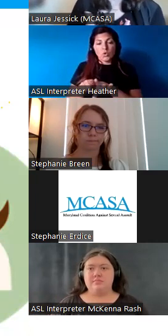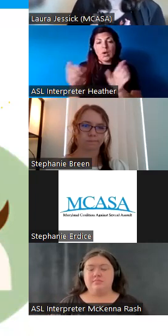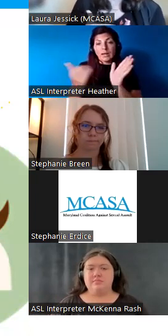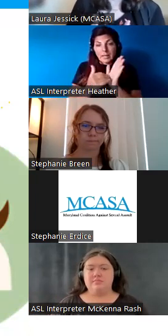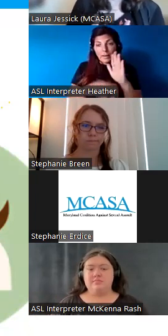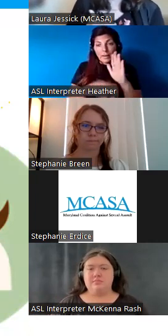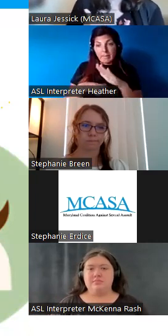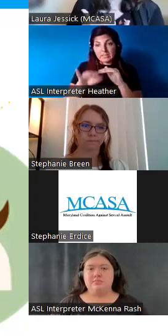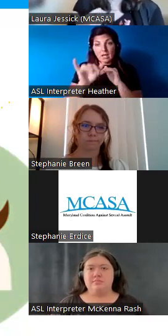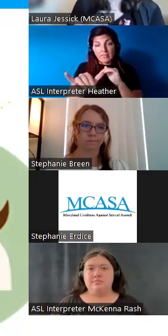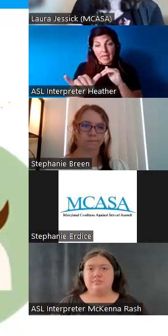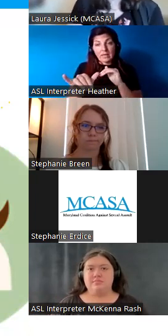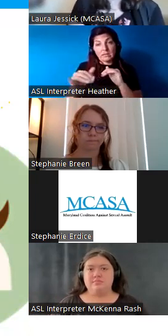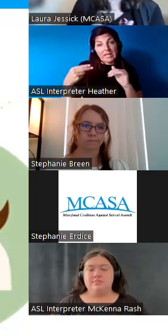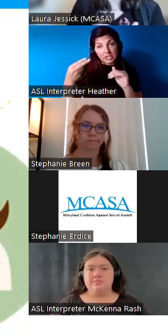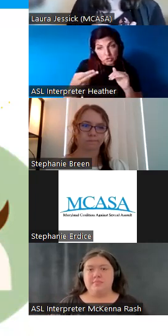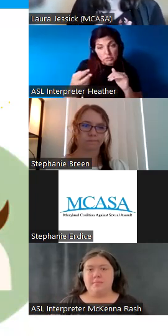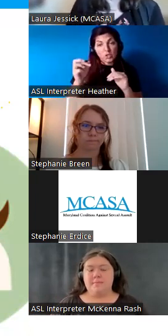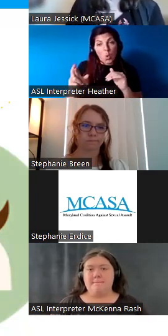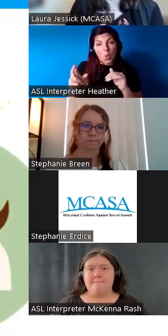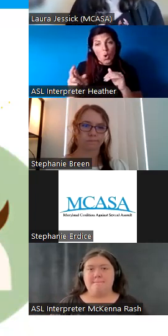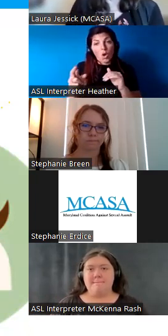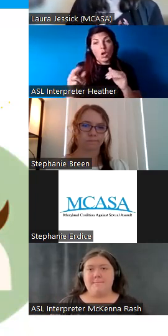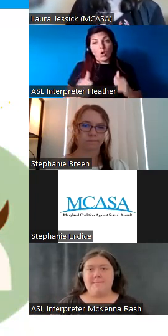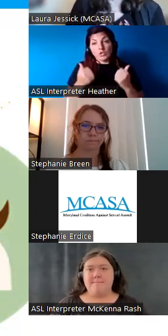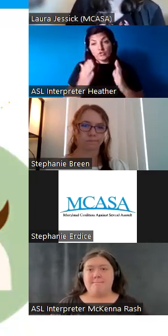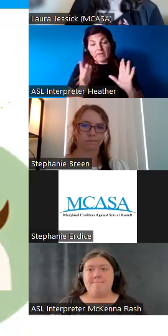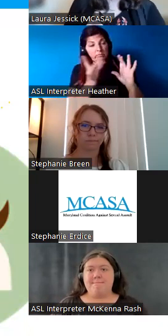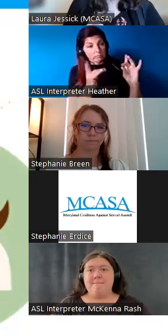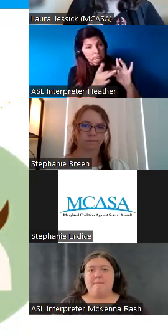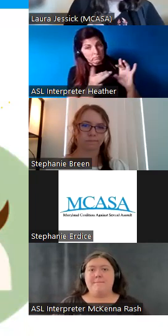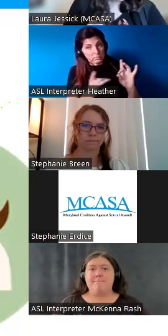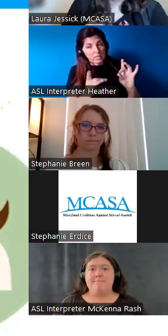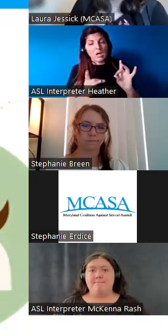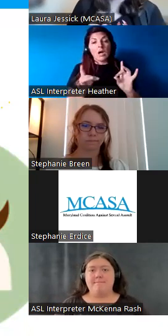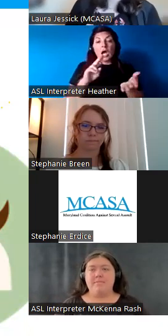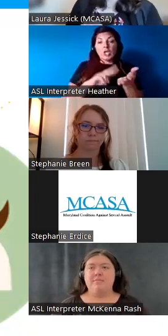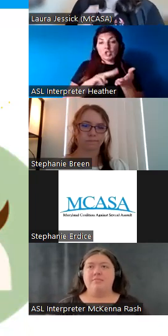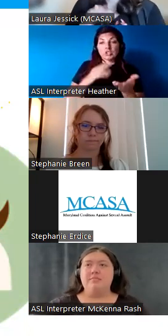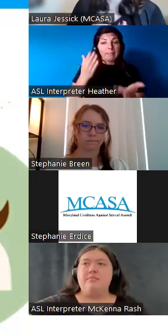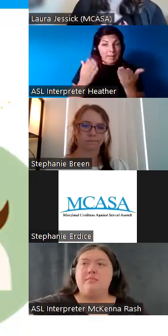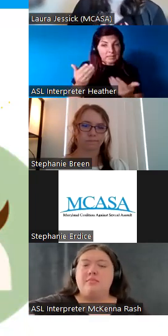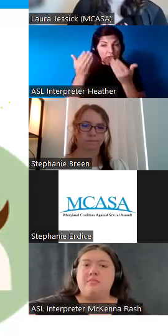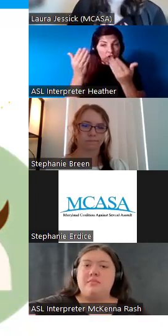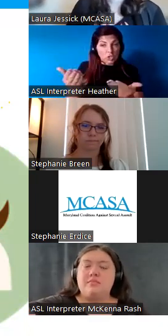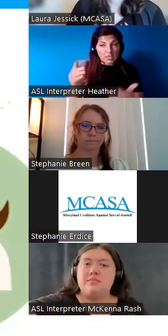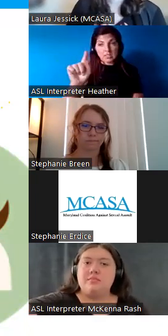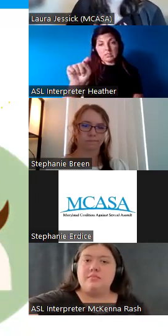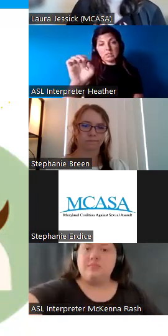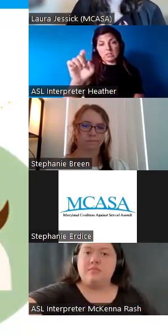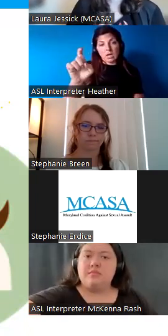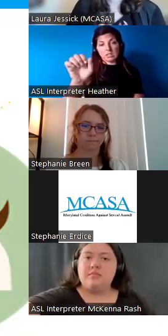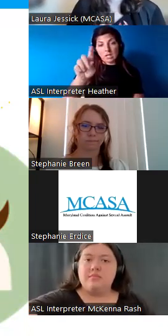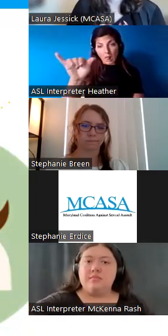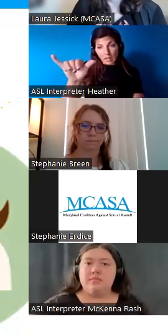on that assault history or narrative, a nurse may suggest that toxicology testing